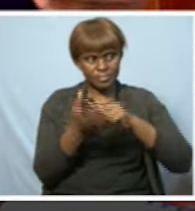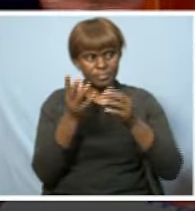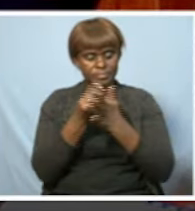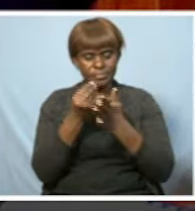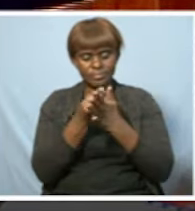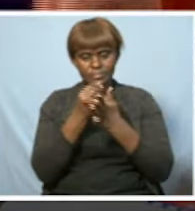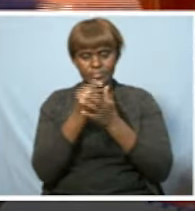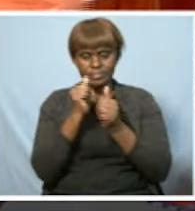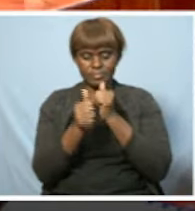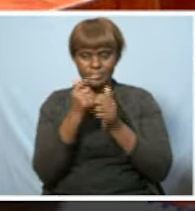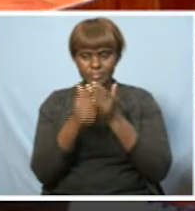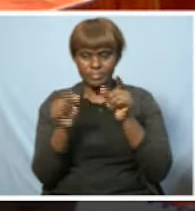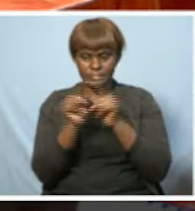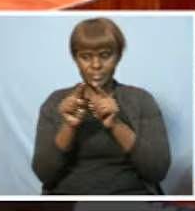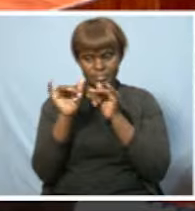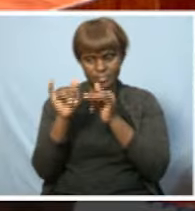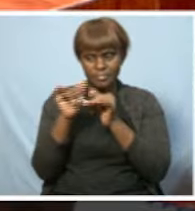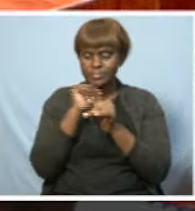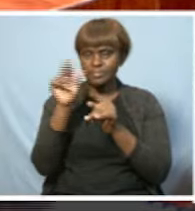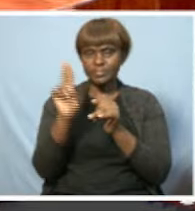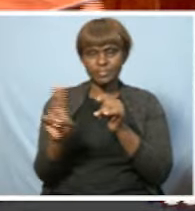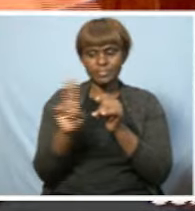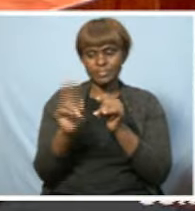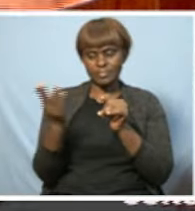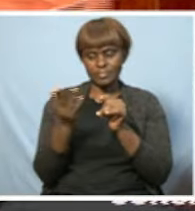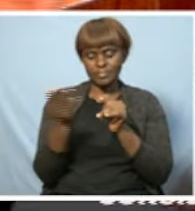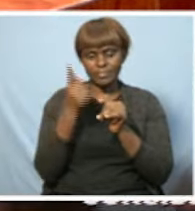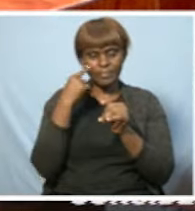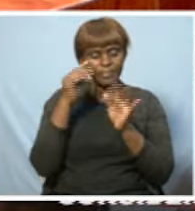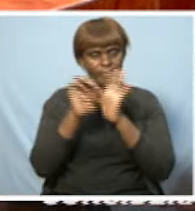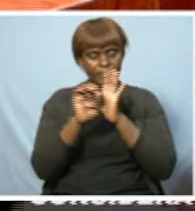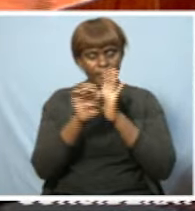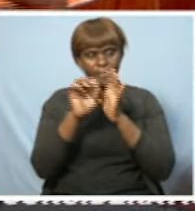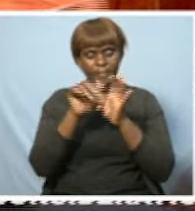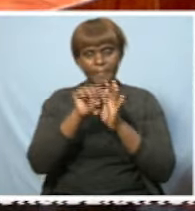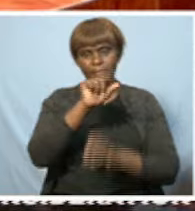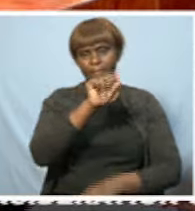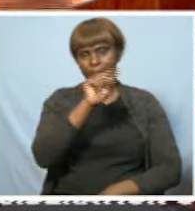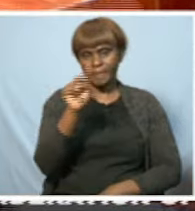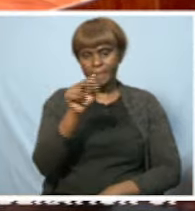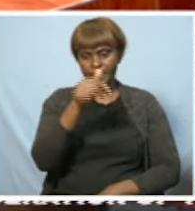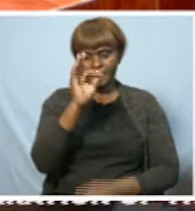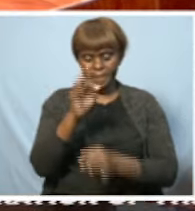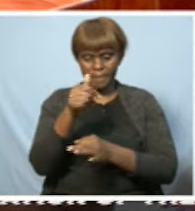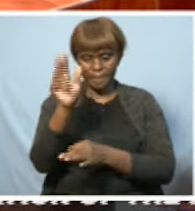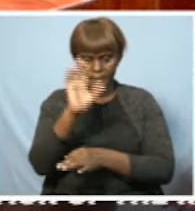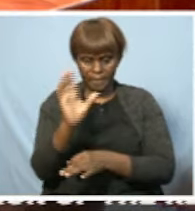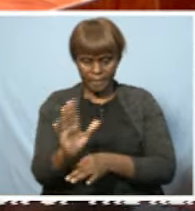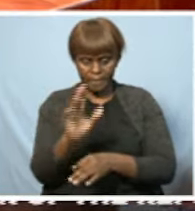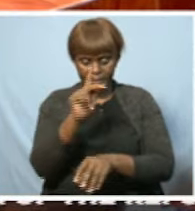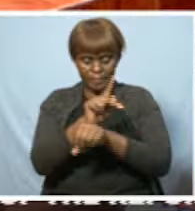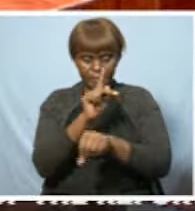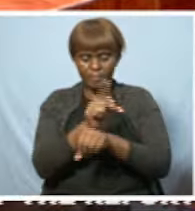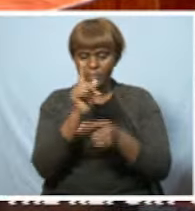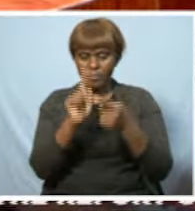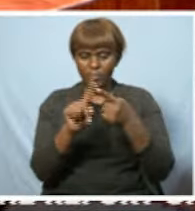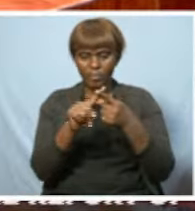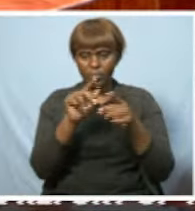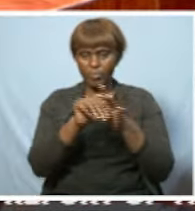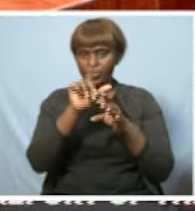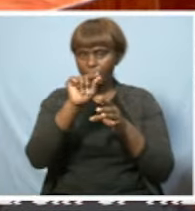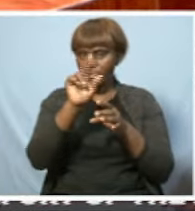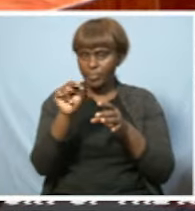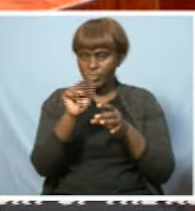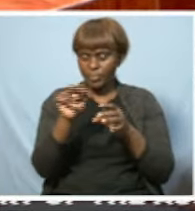that remain unspent. For example, in 2022, if you never did one project in 2022, you